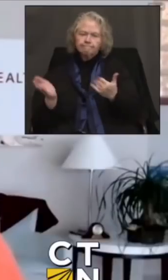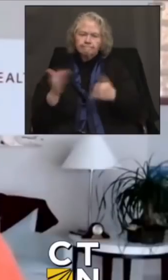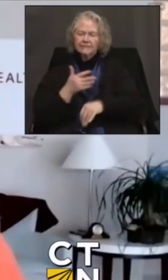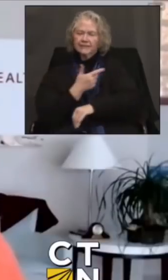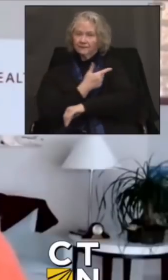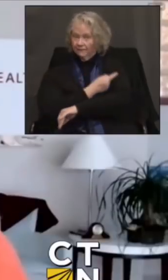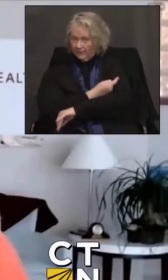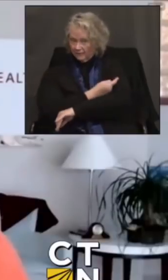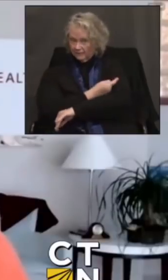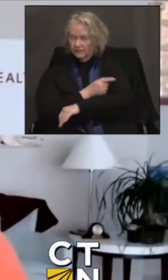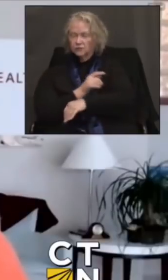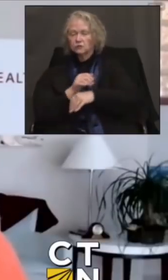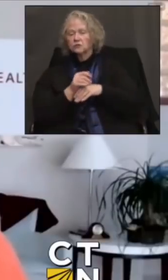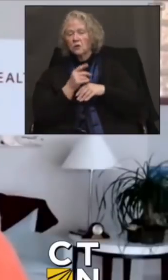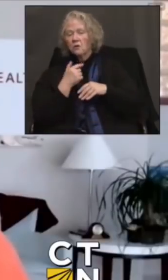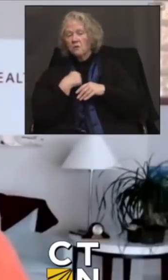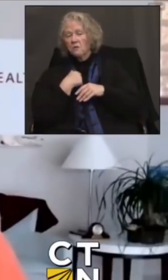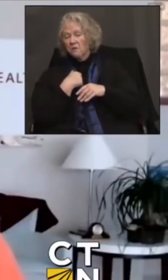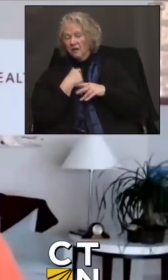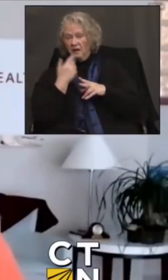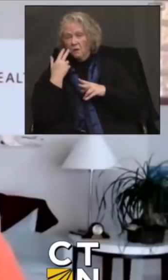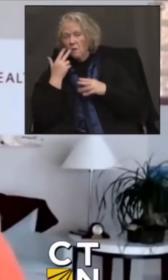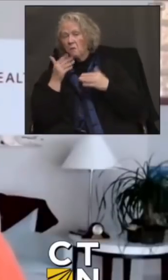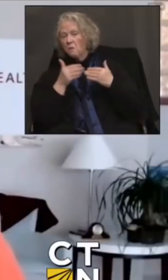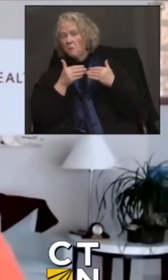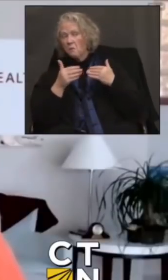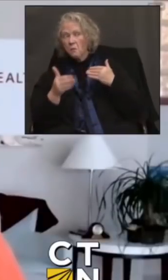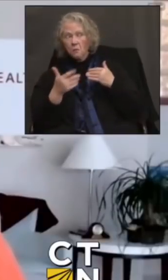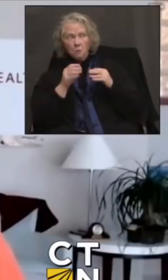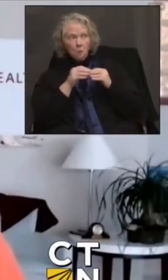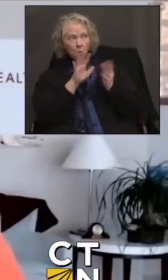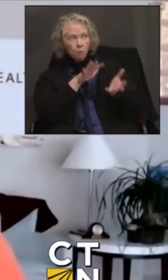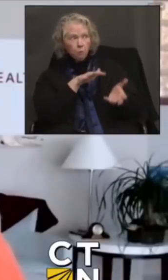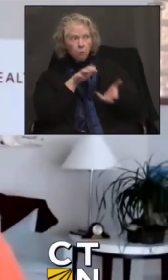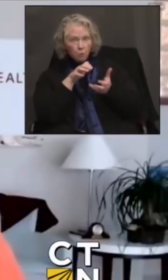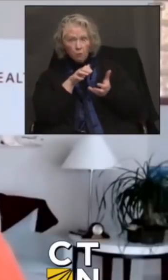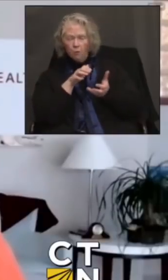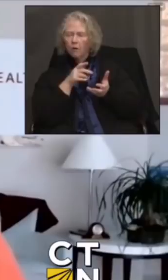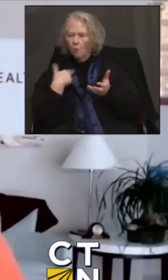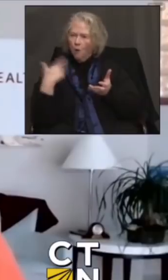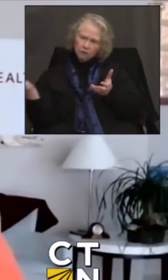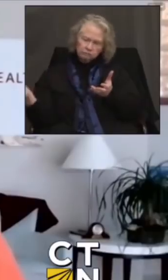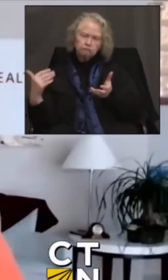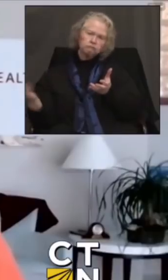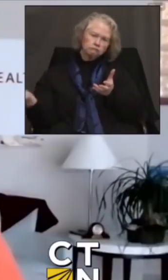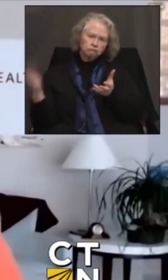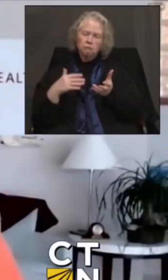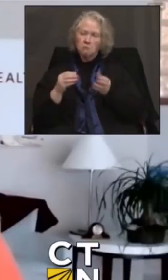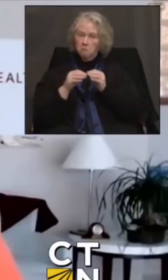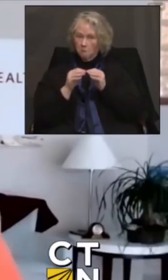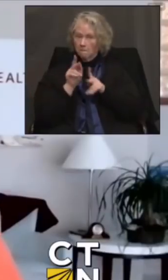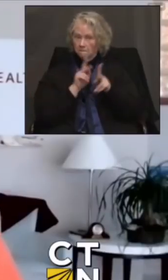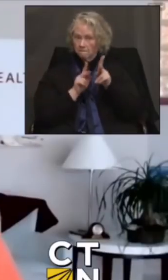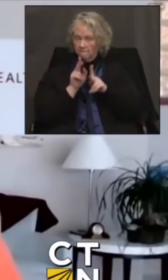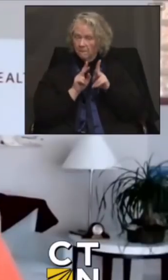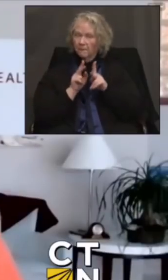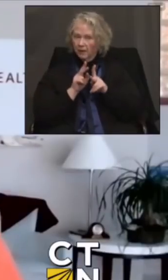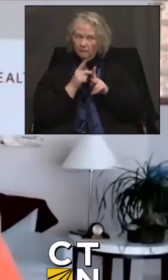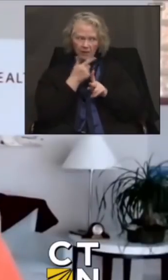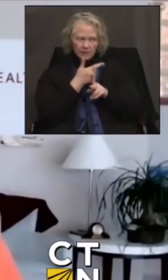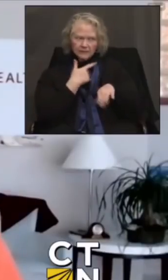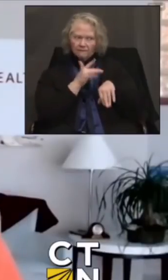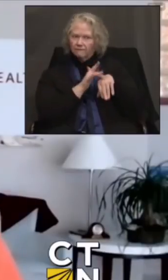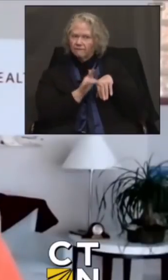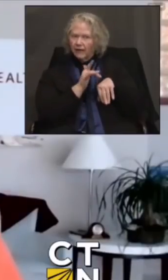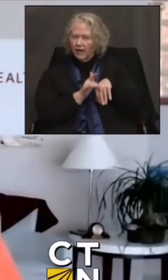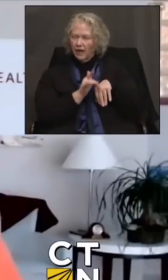looking ahead to the upcoming weeks, we will open those slots and get people in as we have the vaccine available and